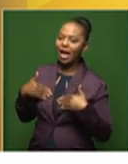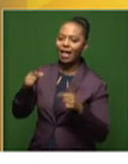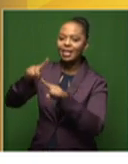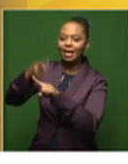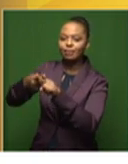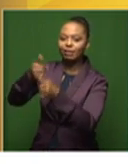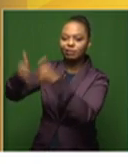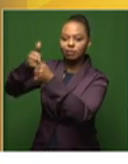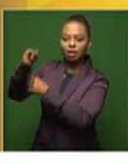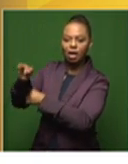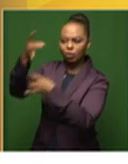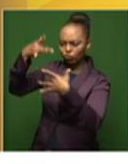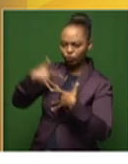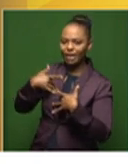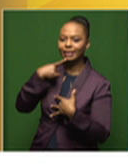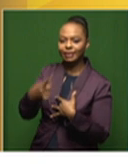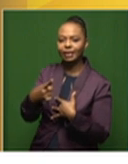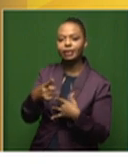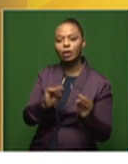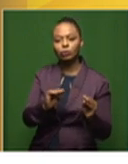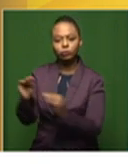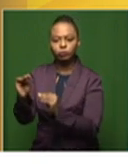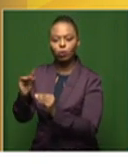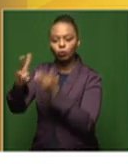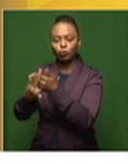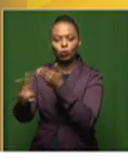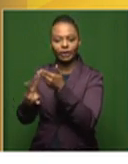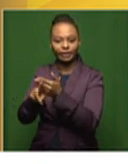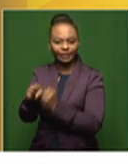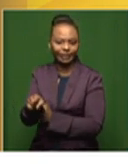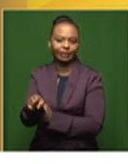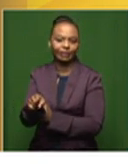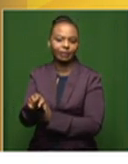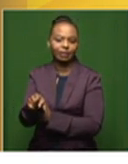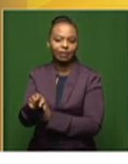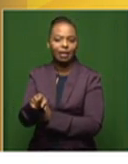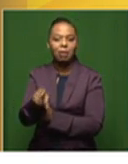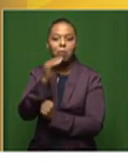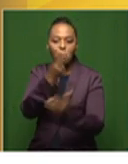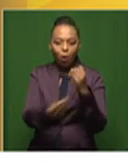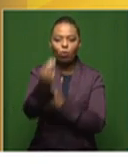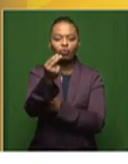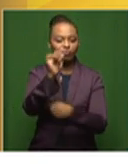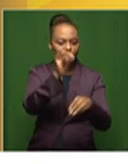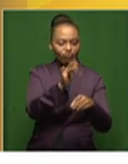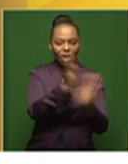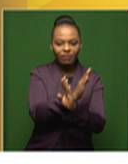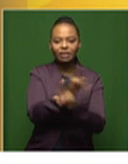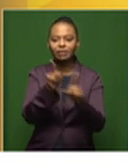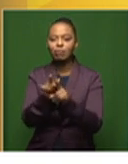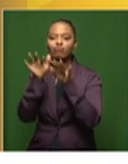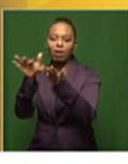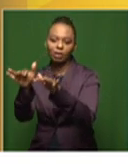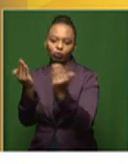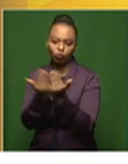we should delay the reopening of schools by 2 weeks. And this affects both private and public schools. And we're indeed